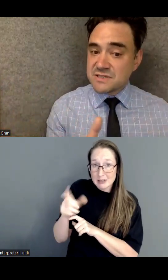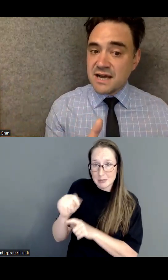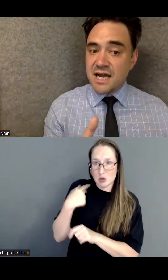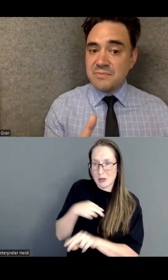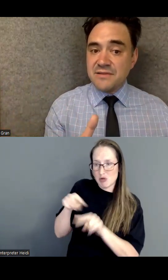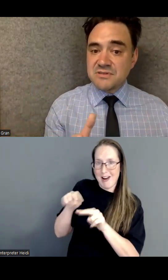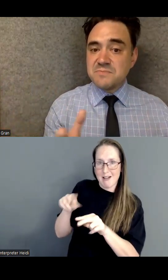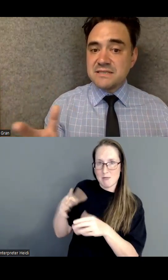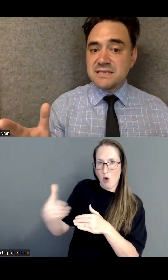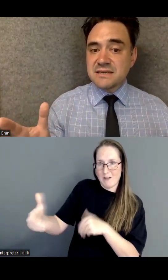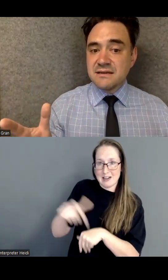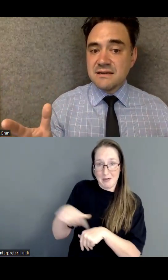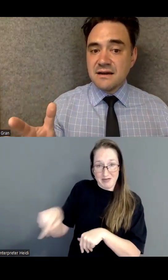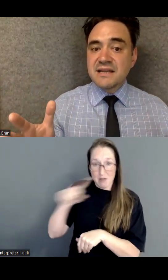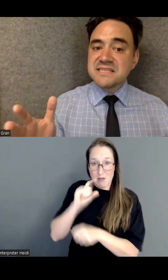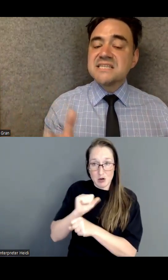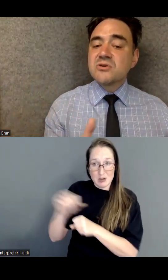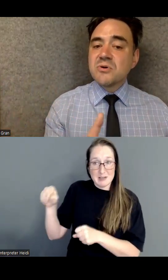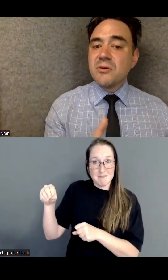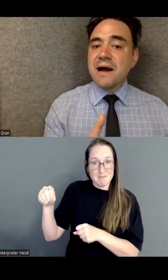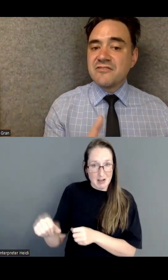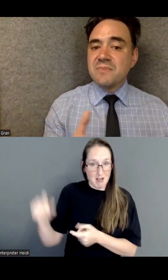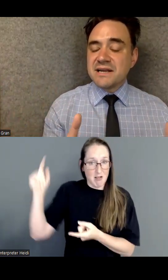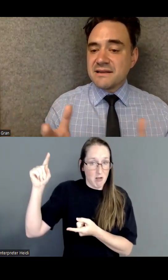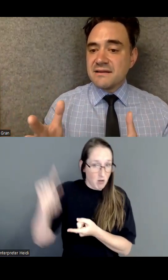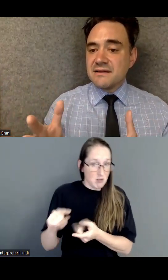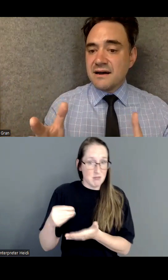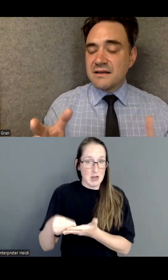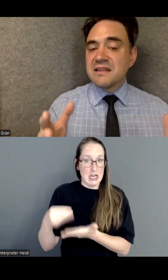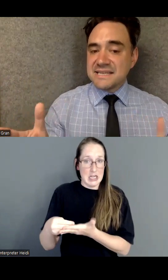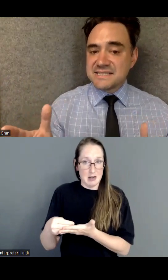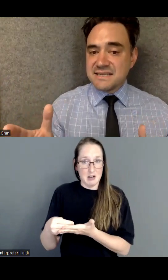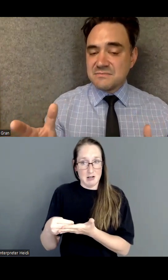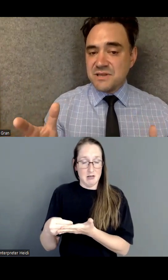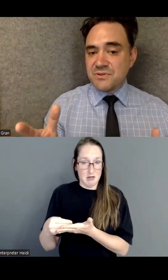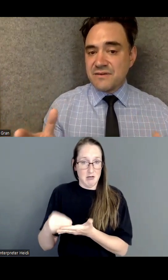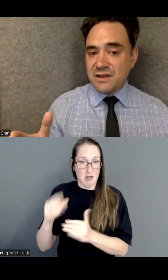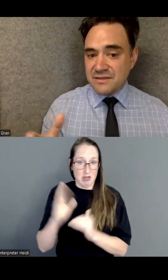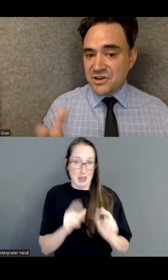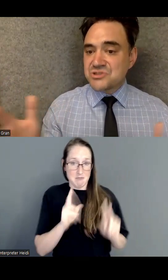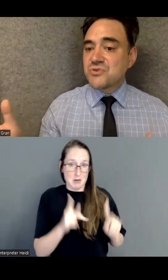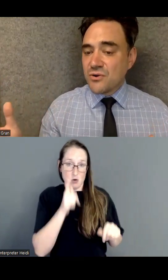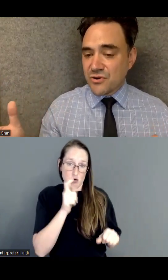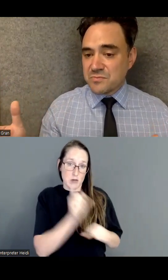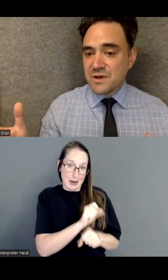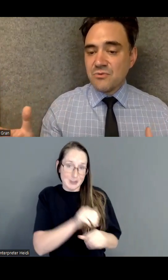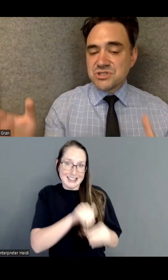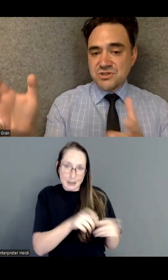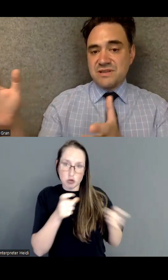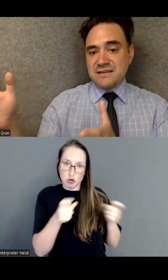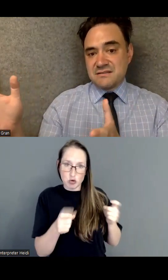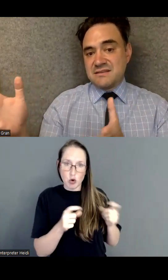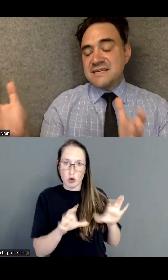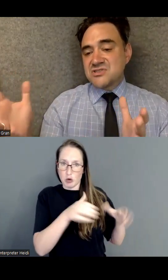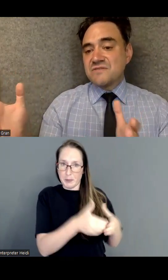them over time and they were spending a considerable amount of money less than people that in the control group, which